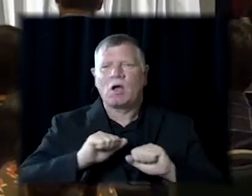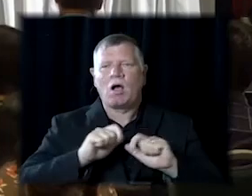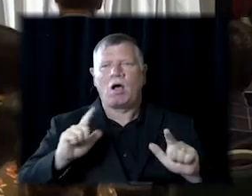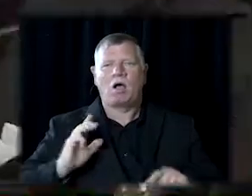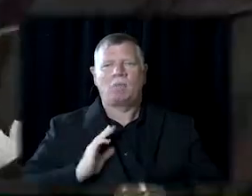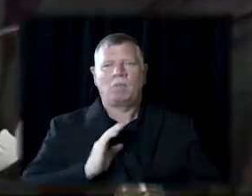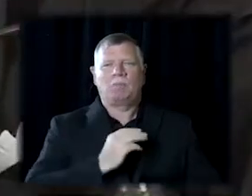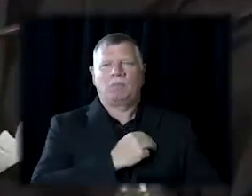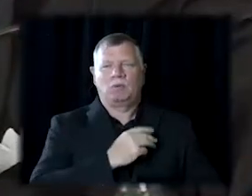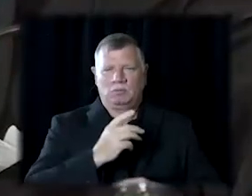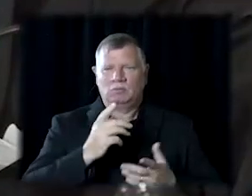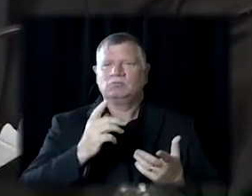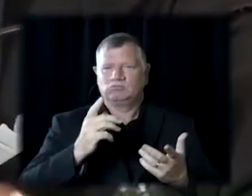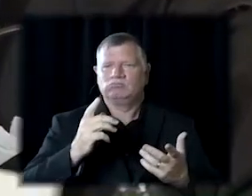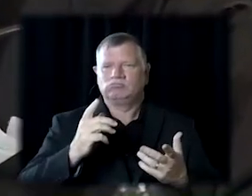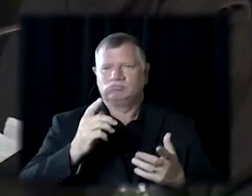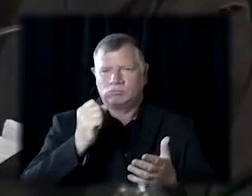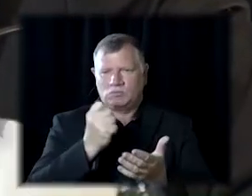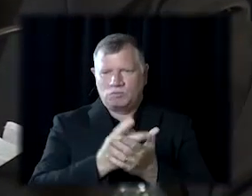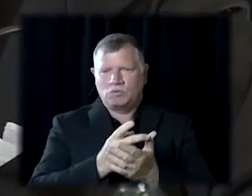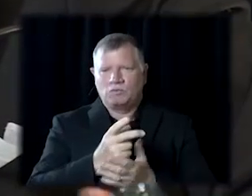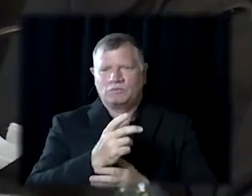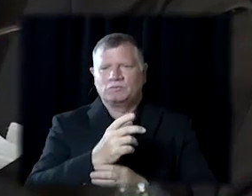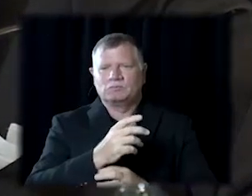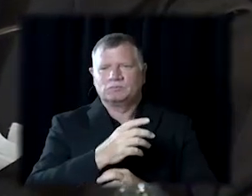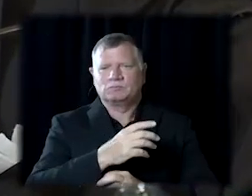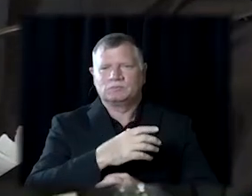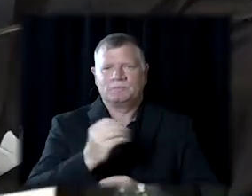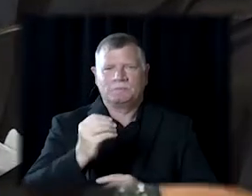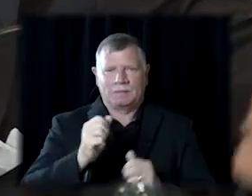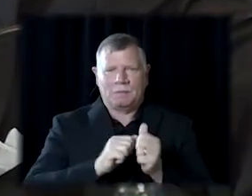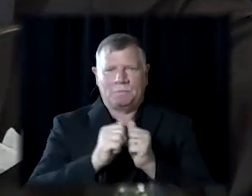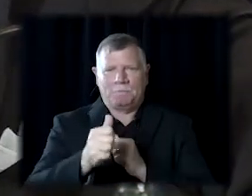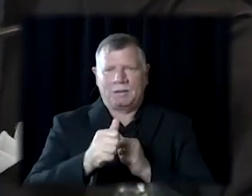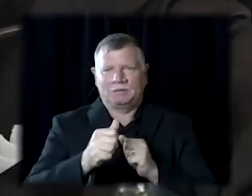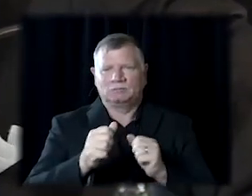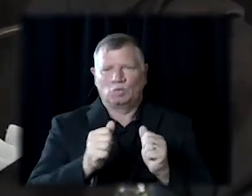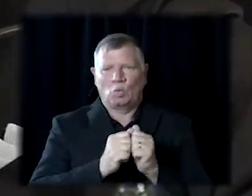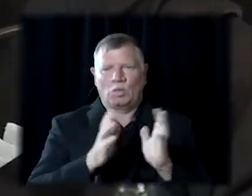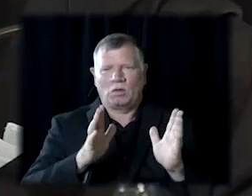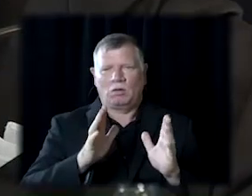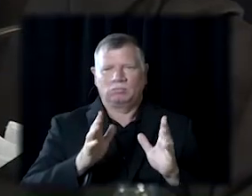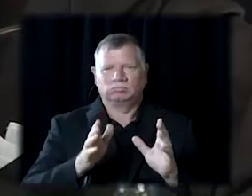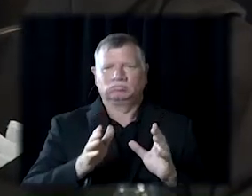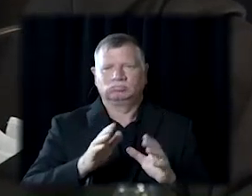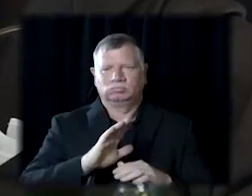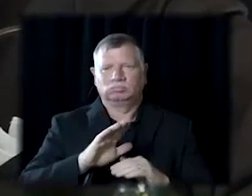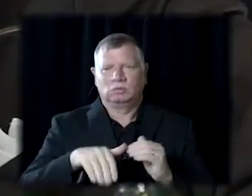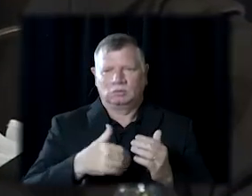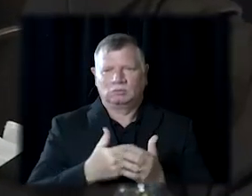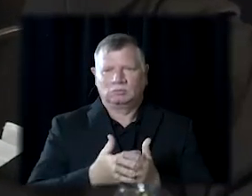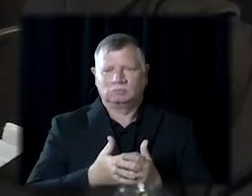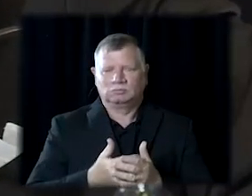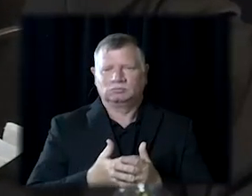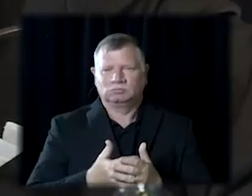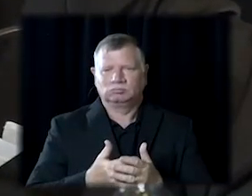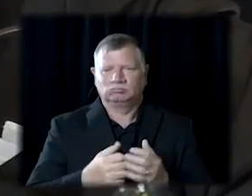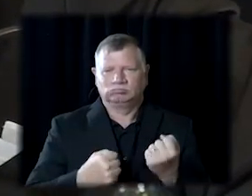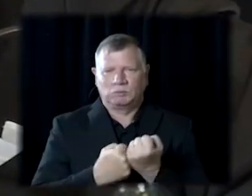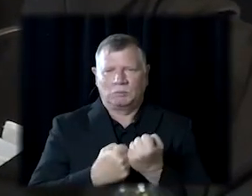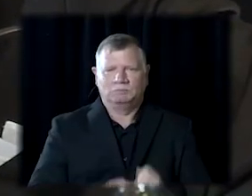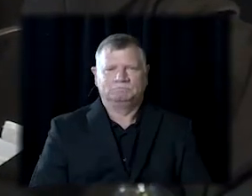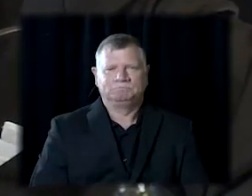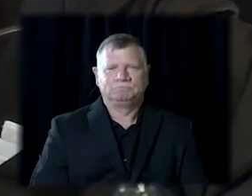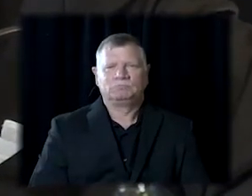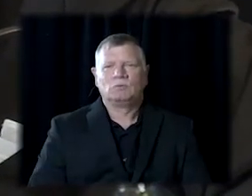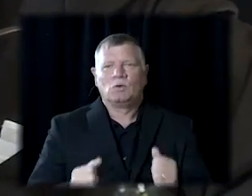voted in favor of the motion, the resolution is approved and has passed unanimously. Since we have no other